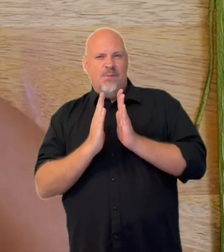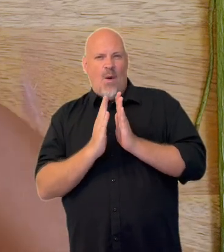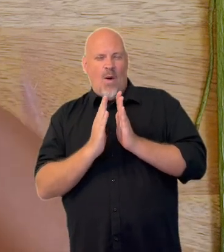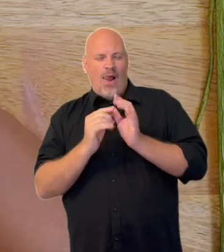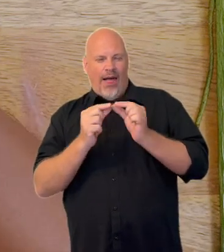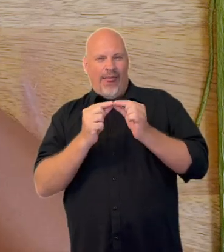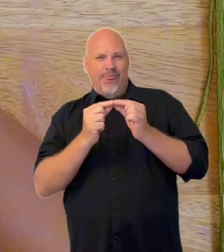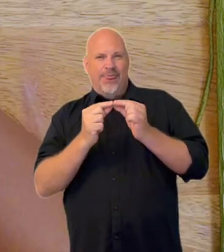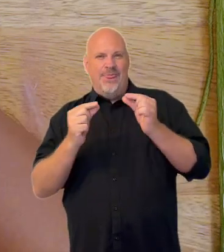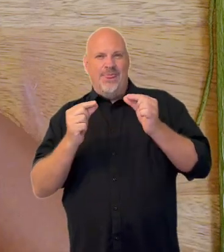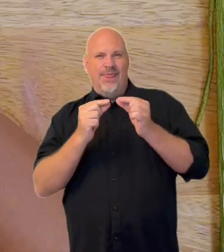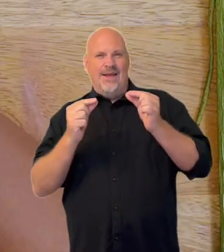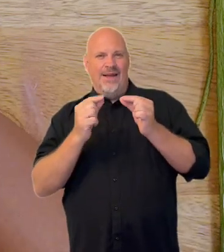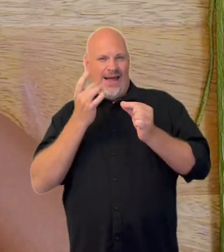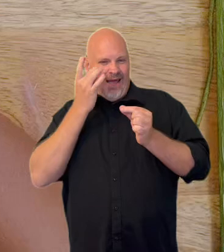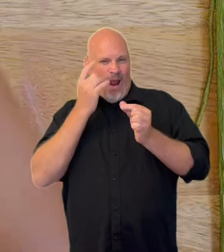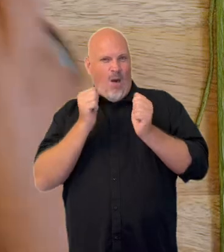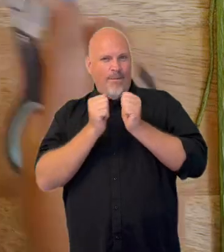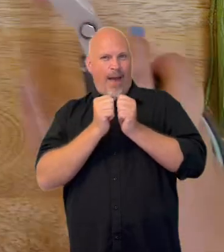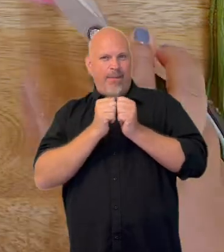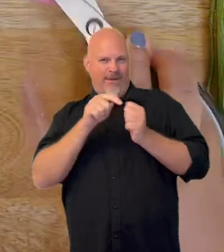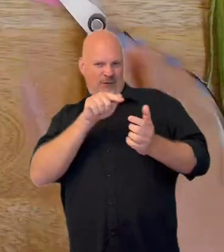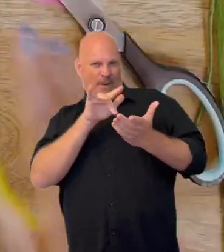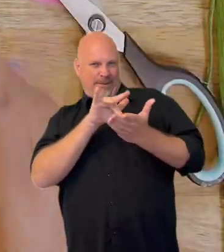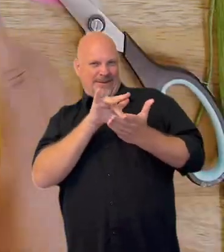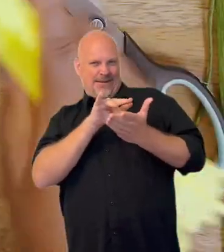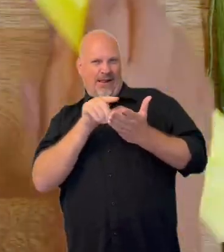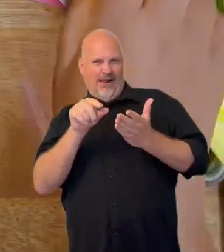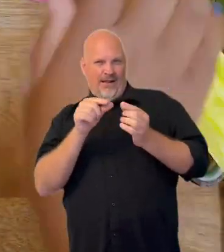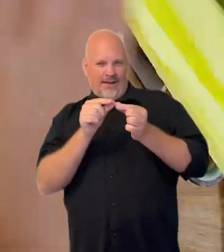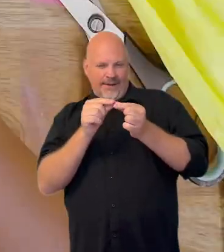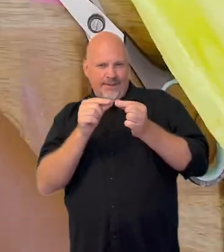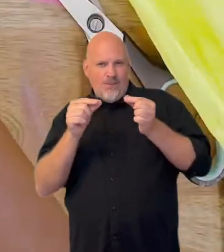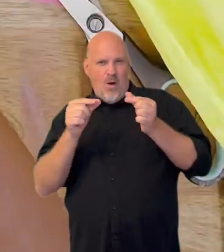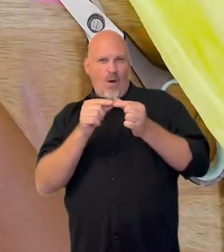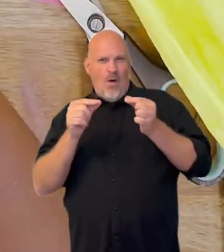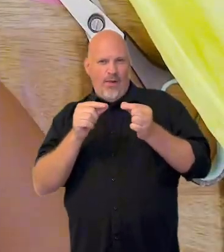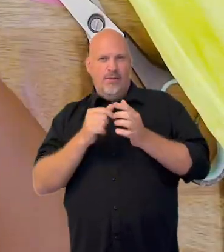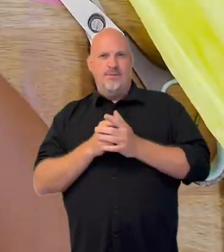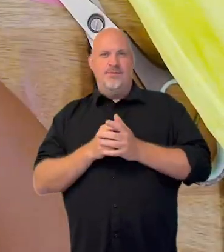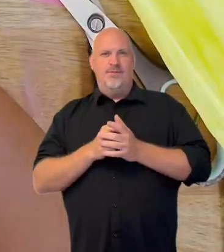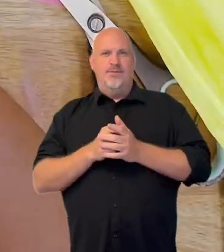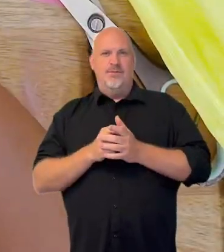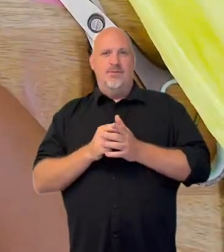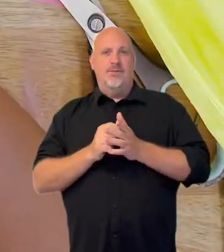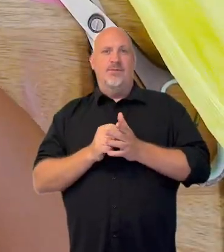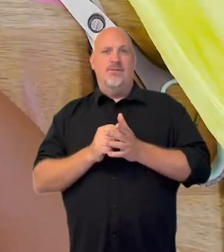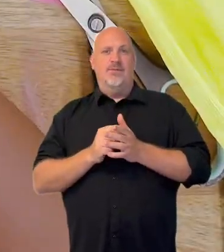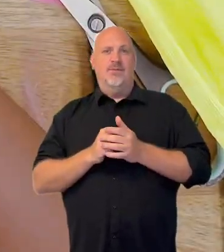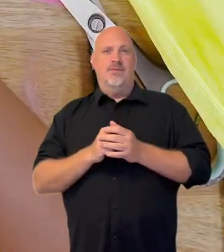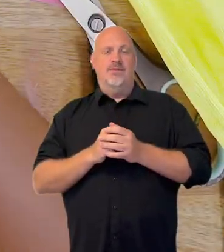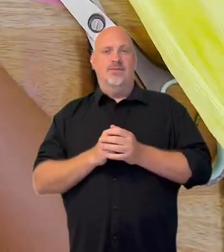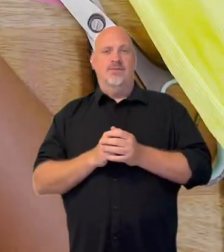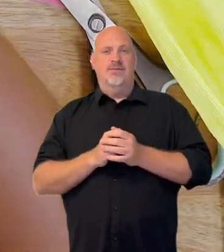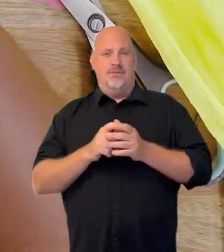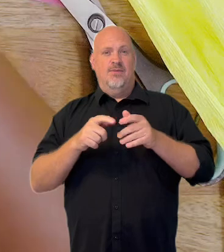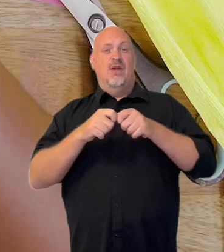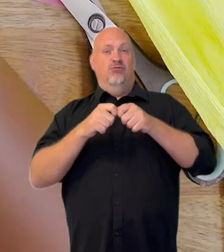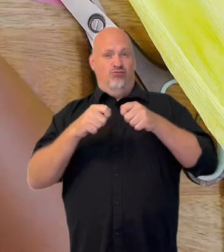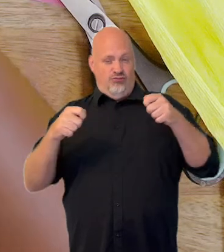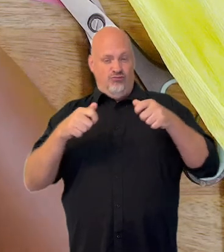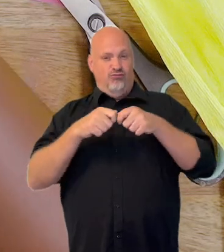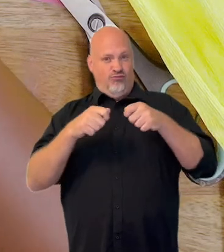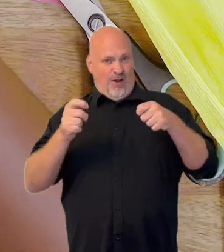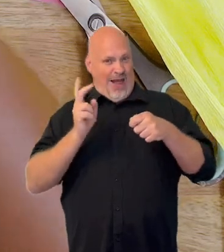pieces of the yellow crepe paper. You'll stretch that out again. And